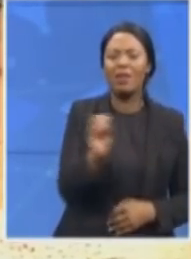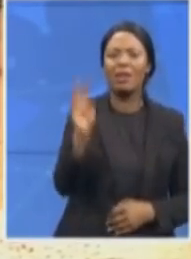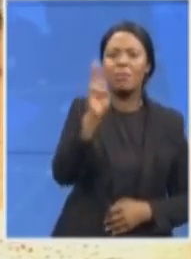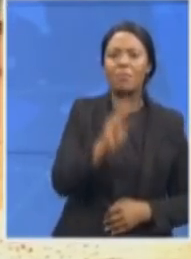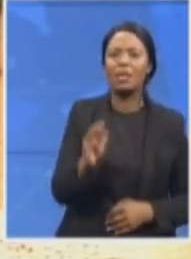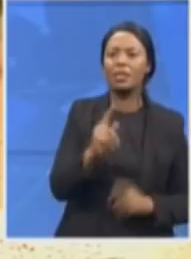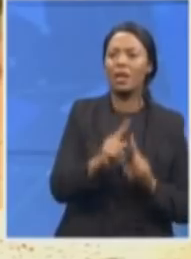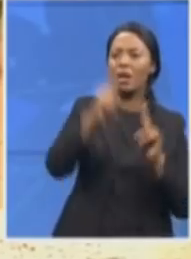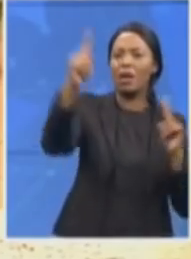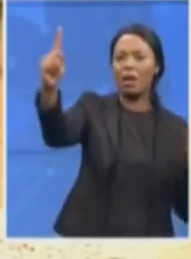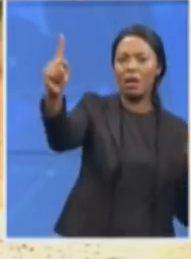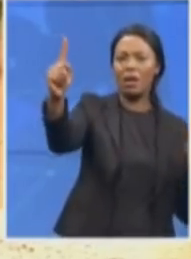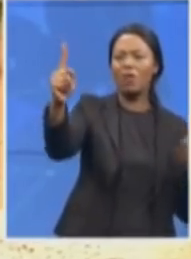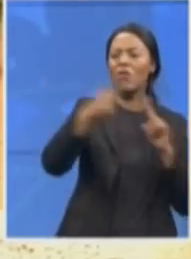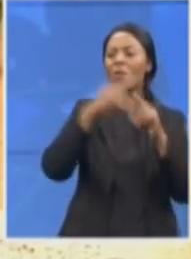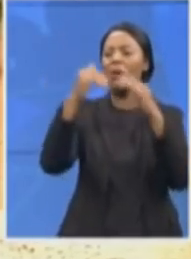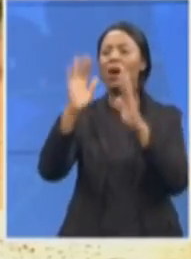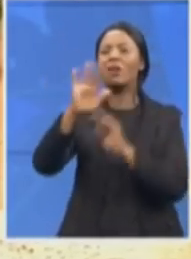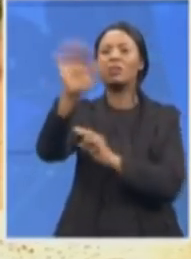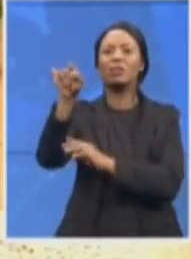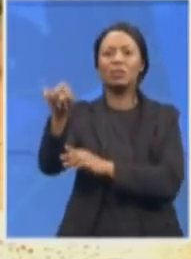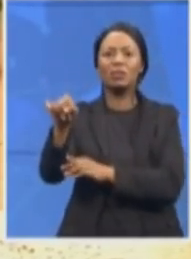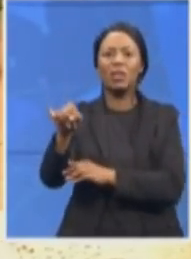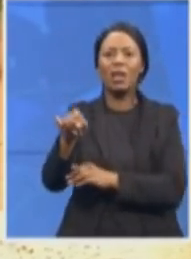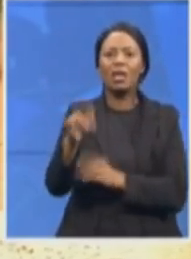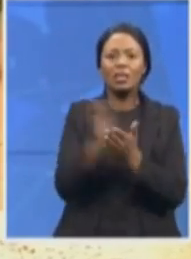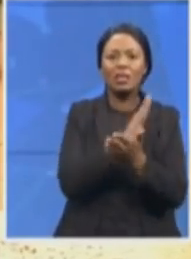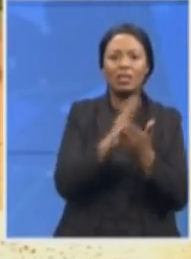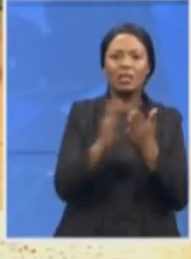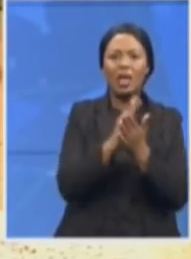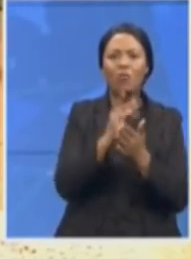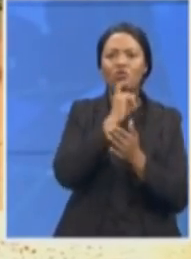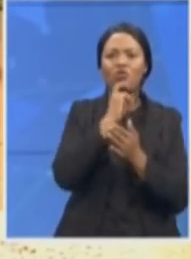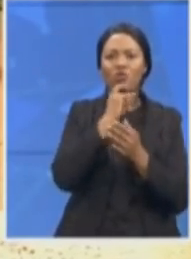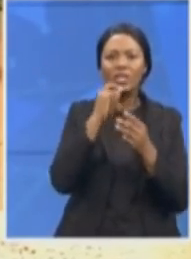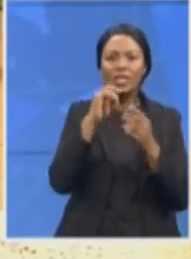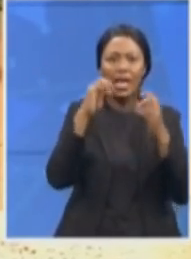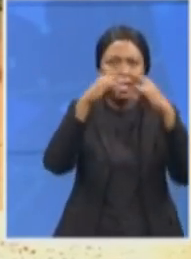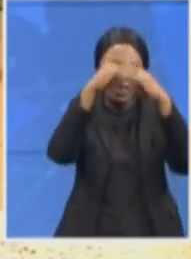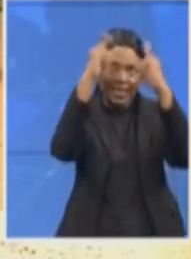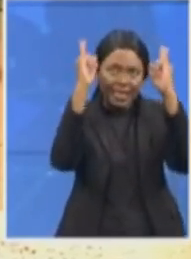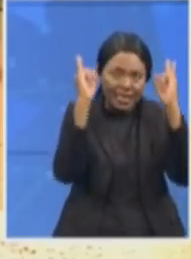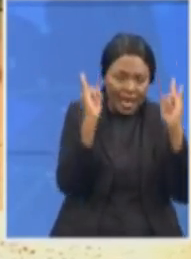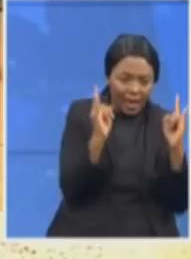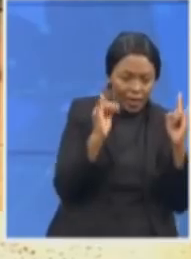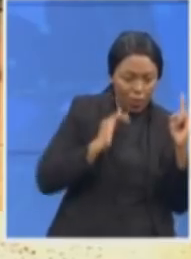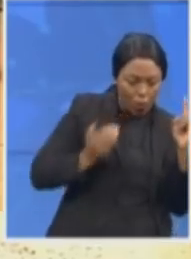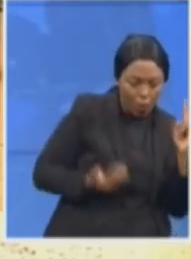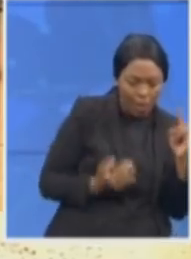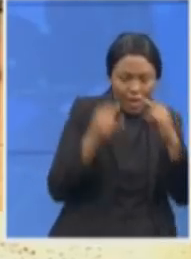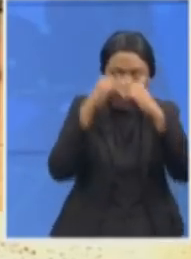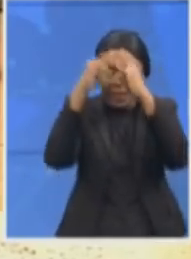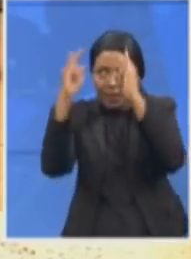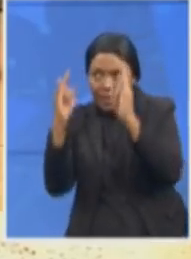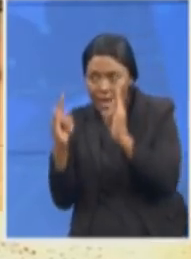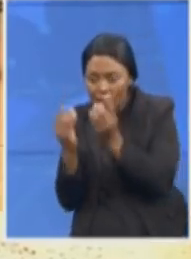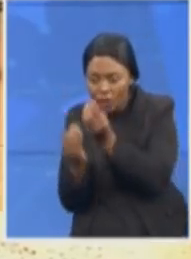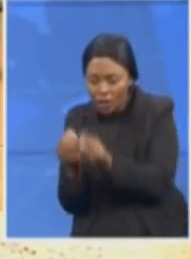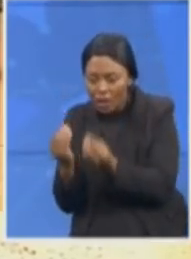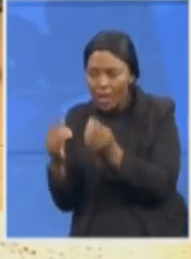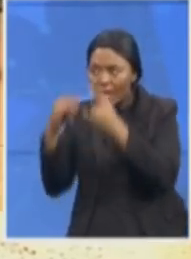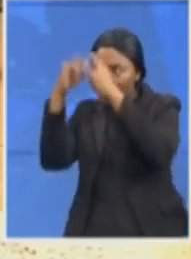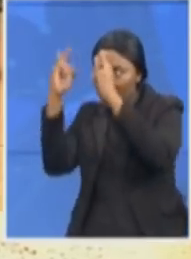staying under tents. It's a tent for men and it's a tent for women and for children. And those tents were contributed by the